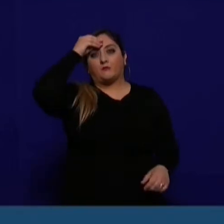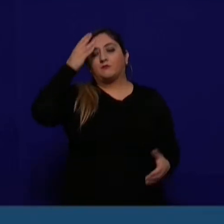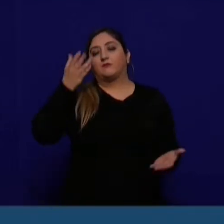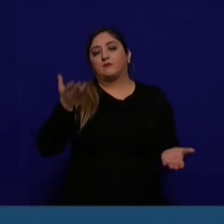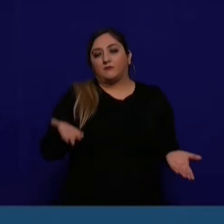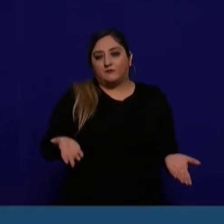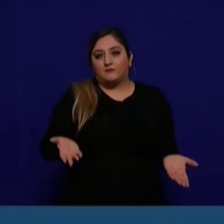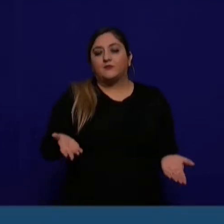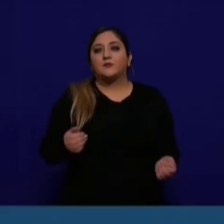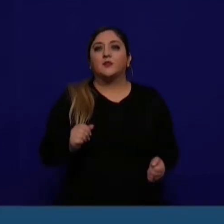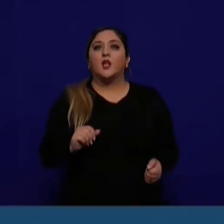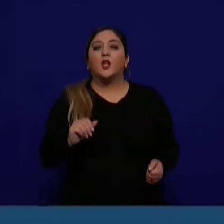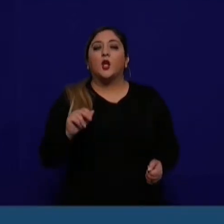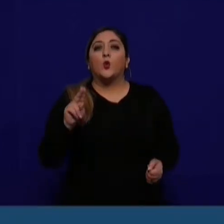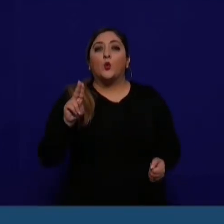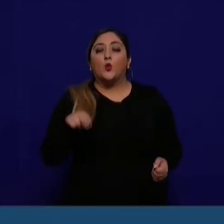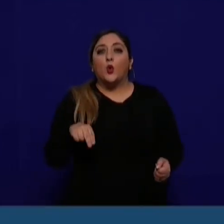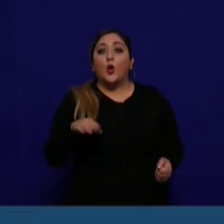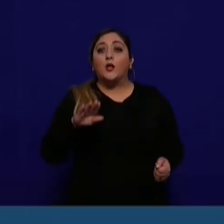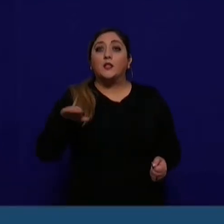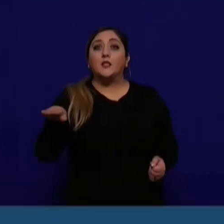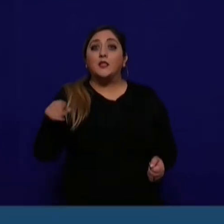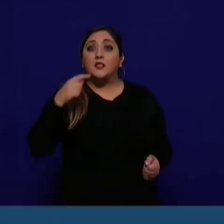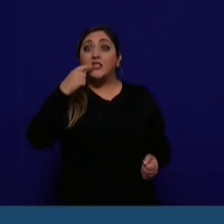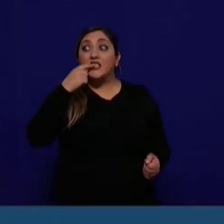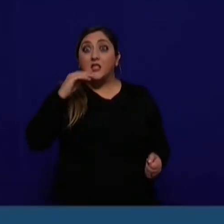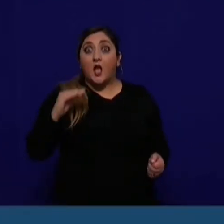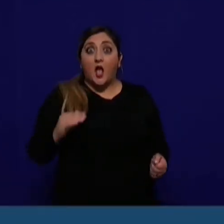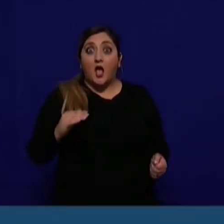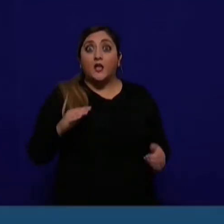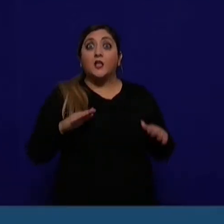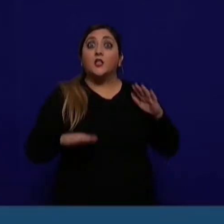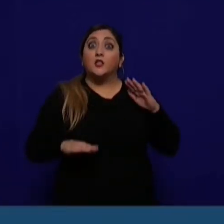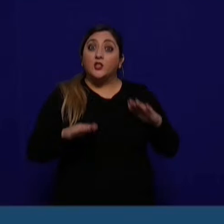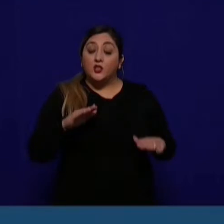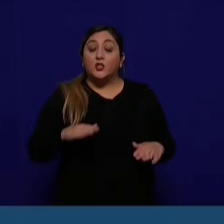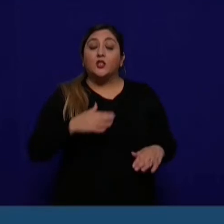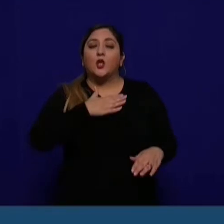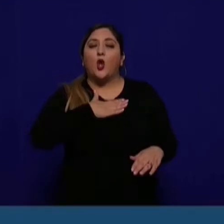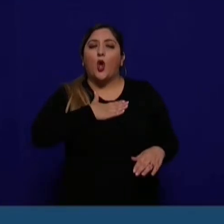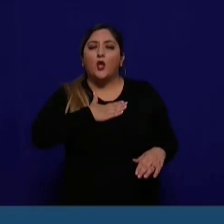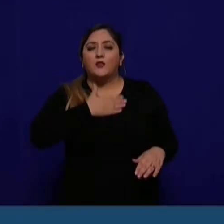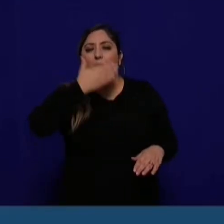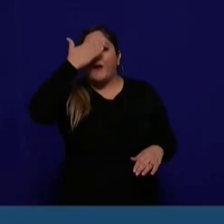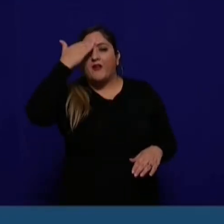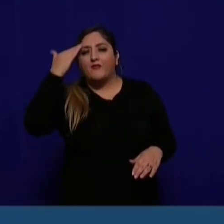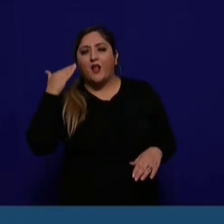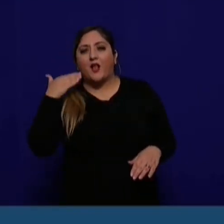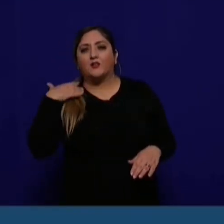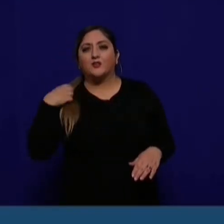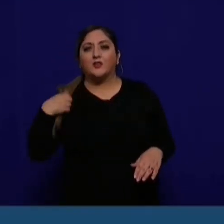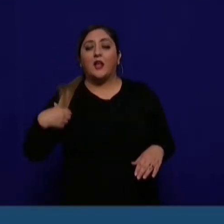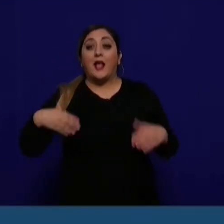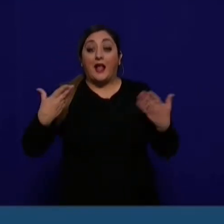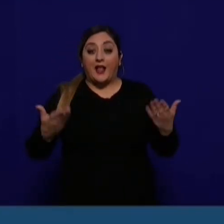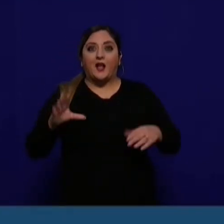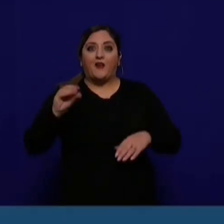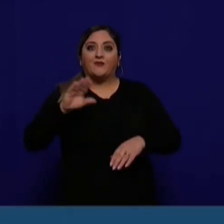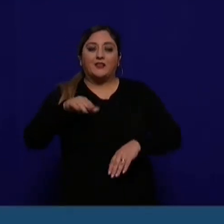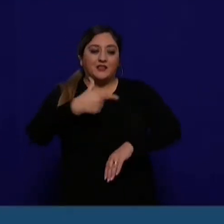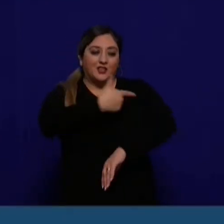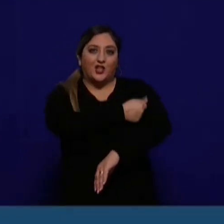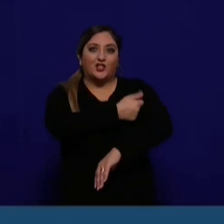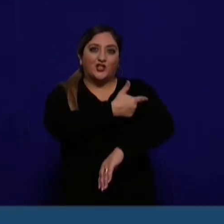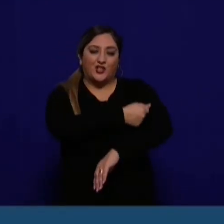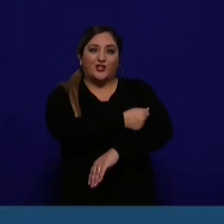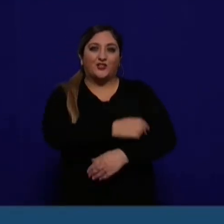mwiet u anka persuni anka li huma iżgħar li kien qed ikollhom ukoll il-long haul symptoms. U allura l-uptake sejjer tajjeb. Fatti aħna hemm